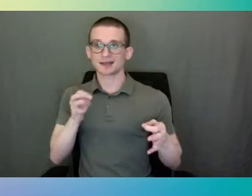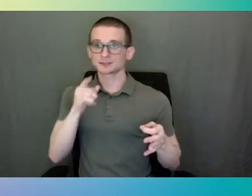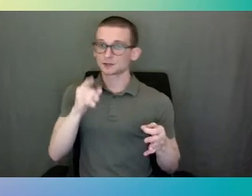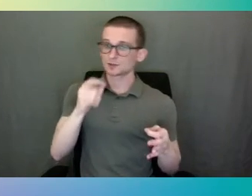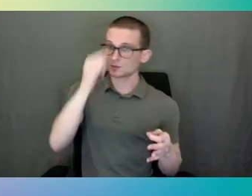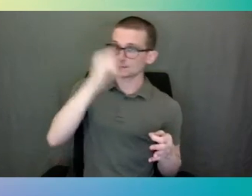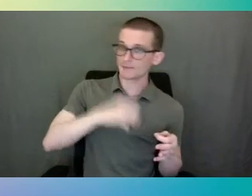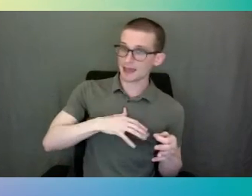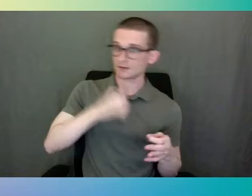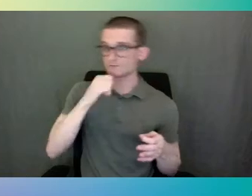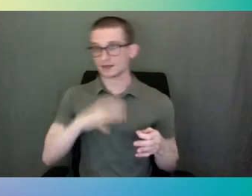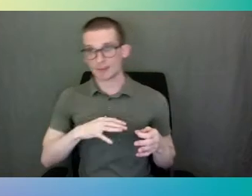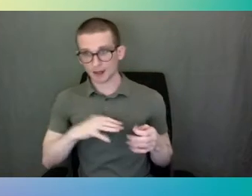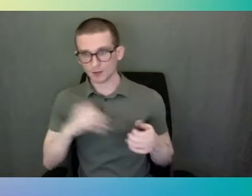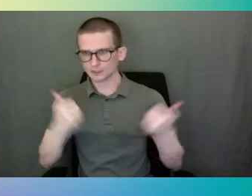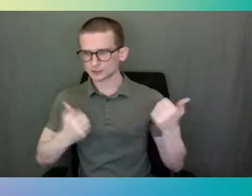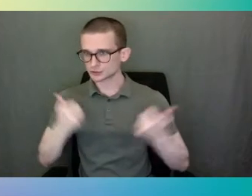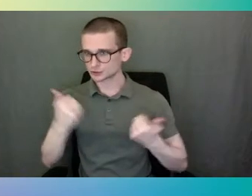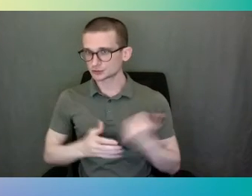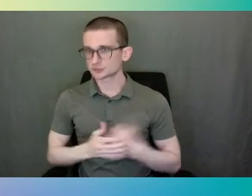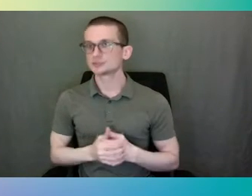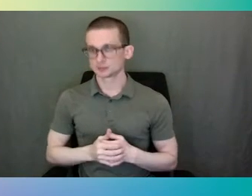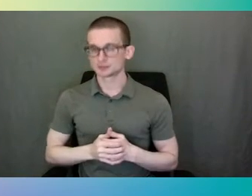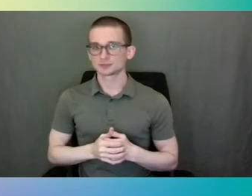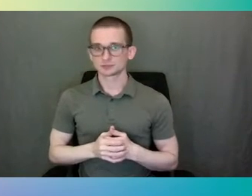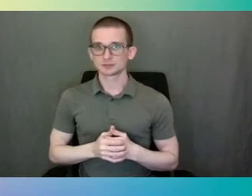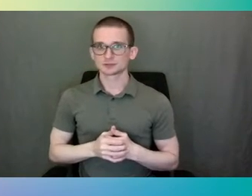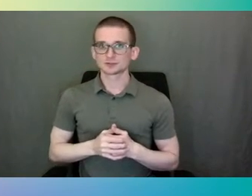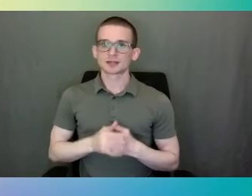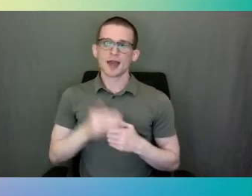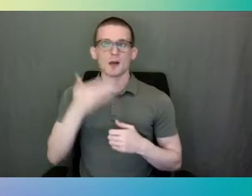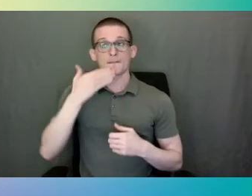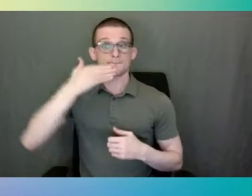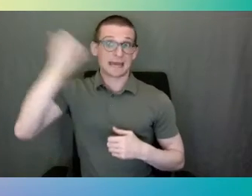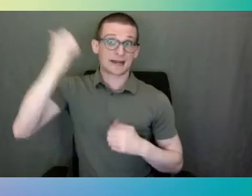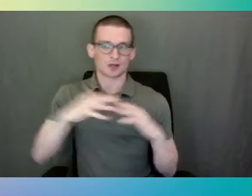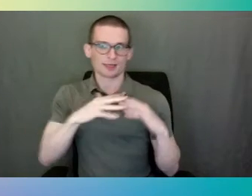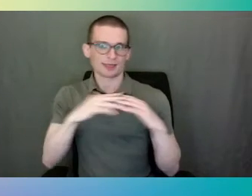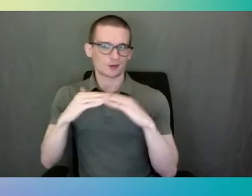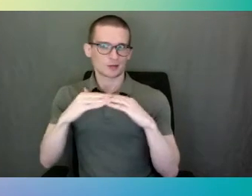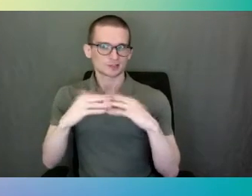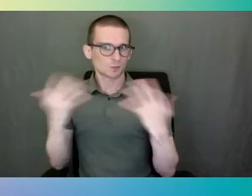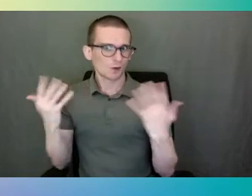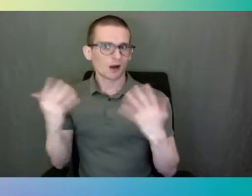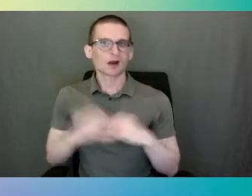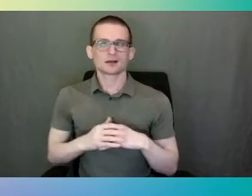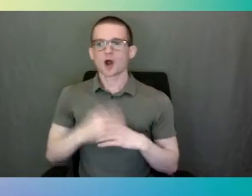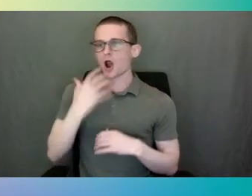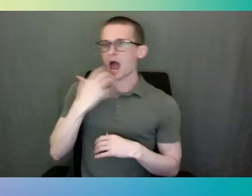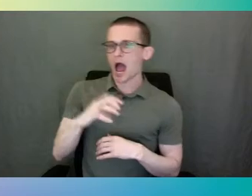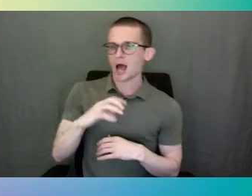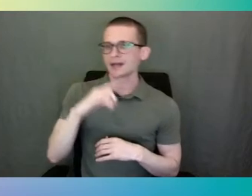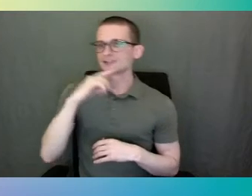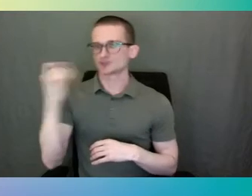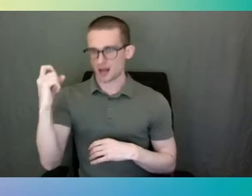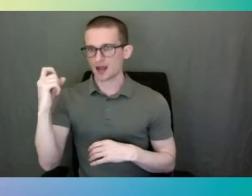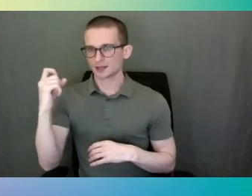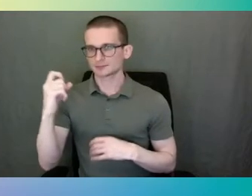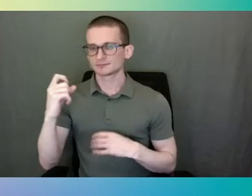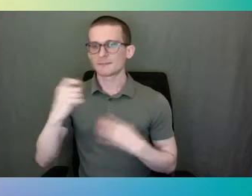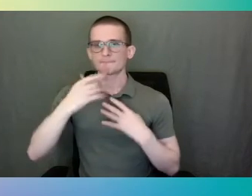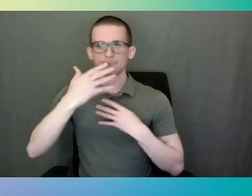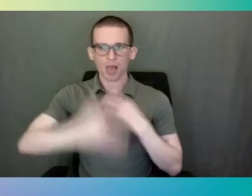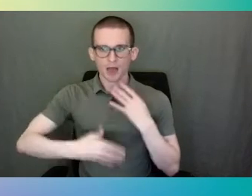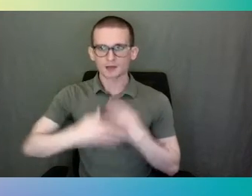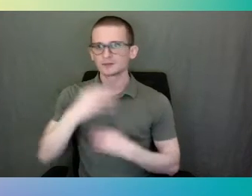feminine. And the superior liquids, the good liquids, are the hot and dry ones, blood and yellow